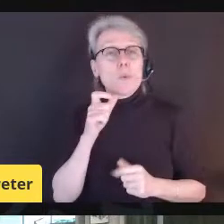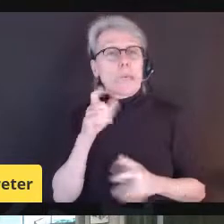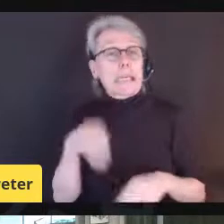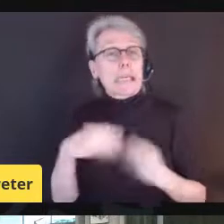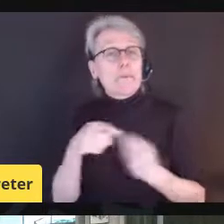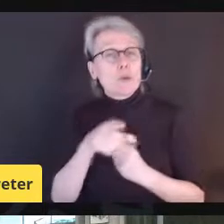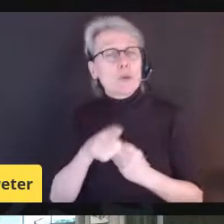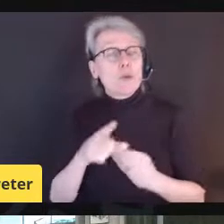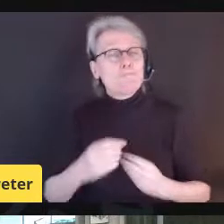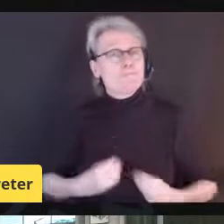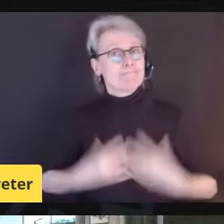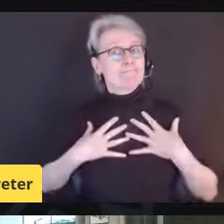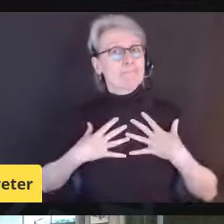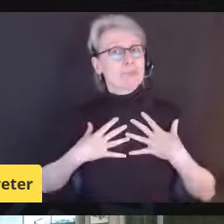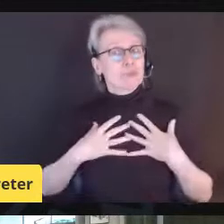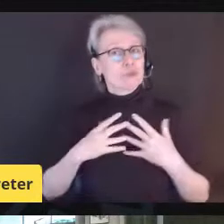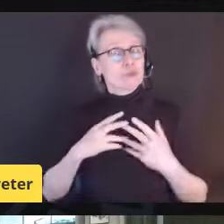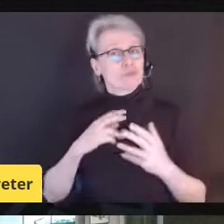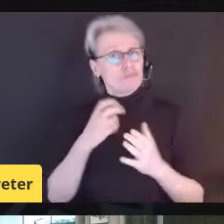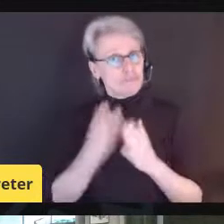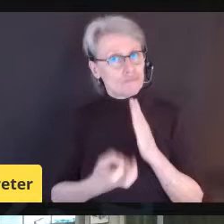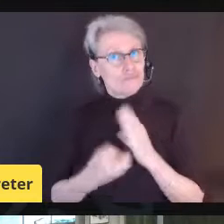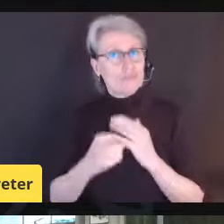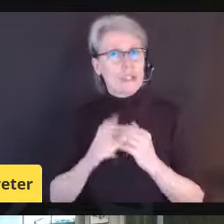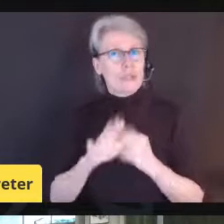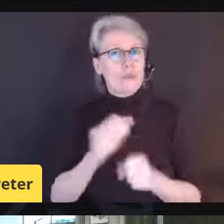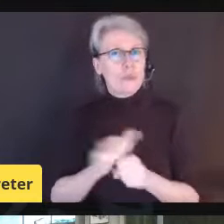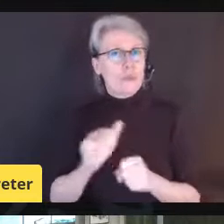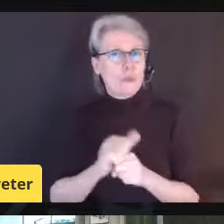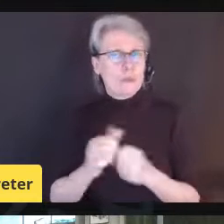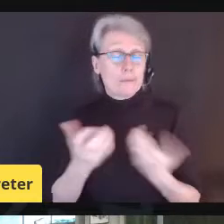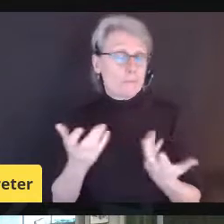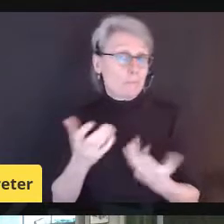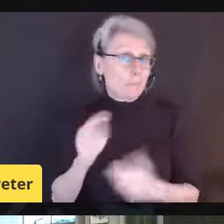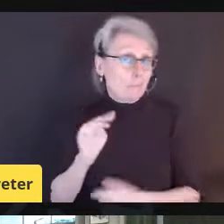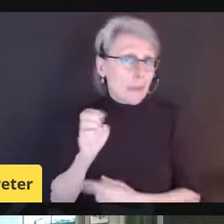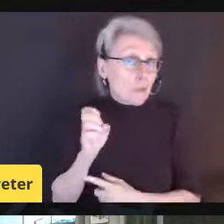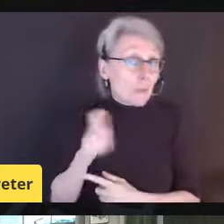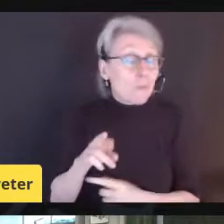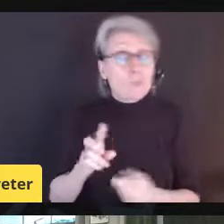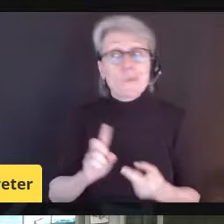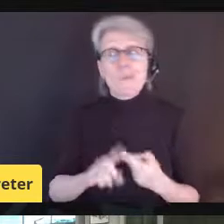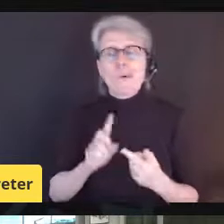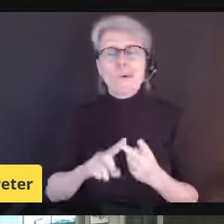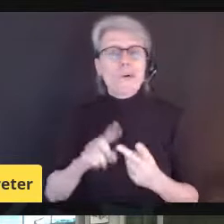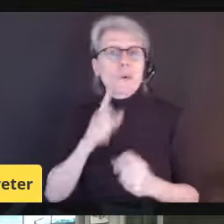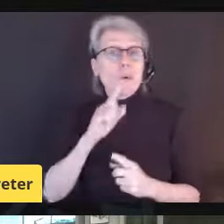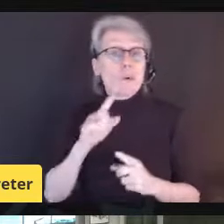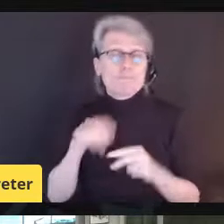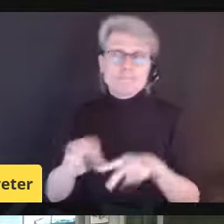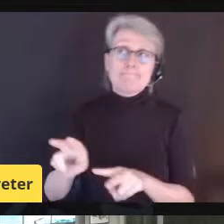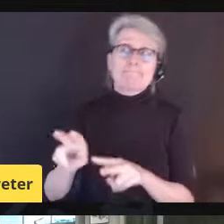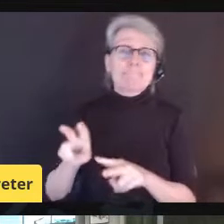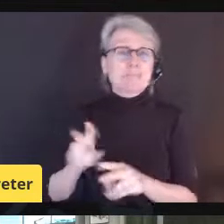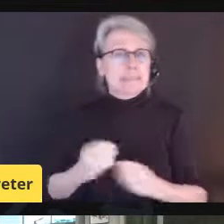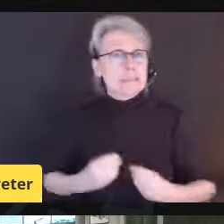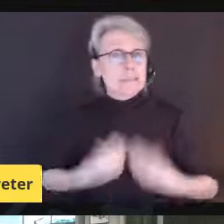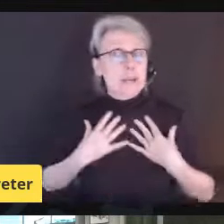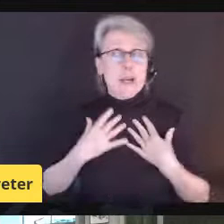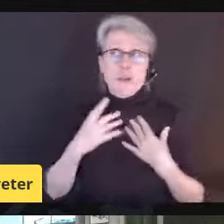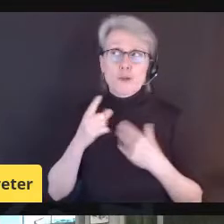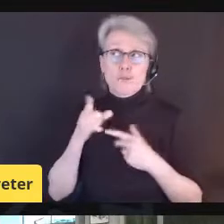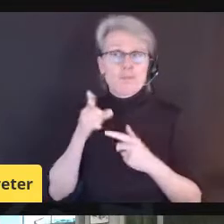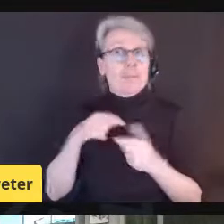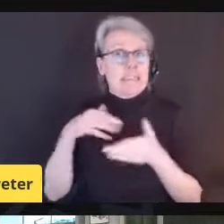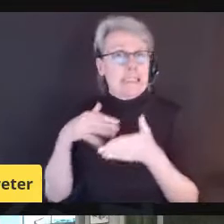that you do? If anyone had any mentors or anyone that really kind of was a formative person